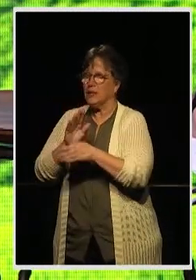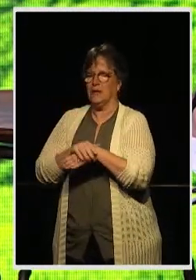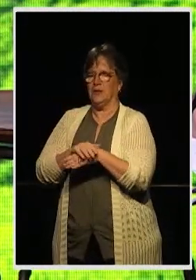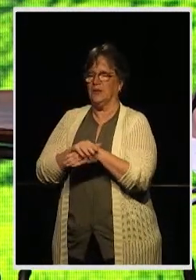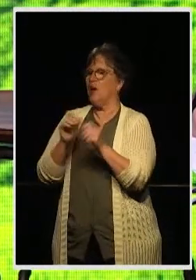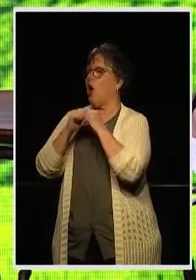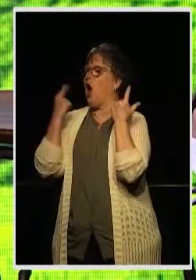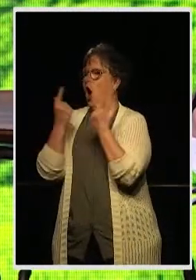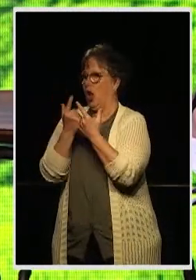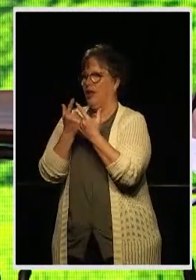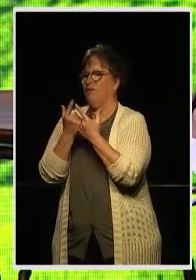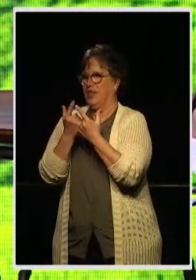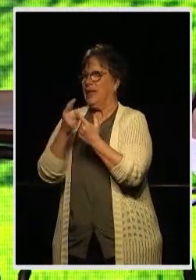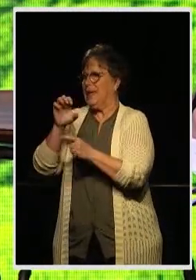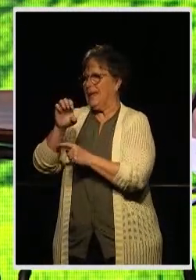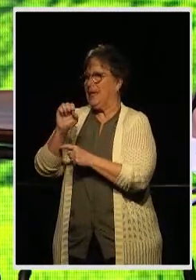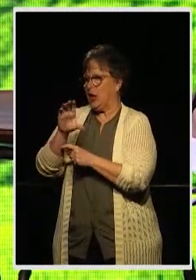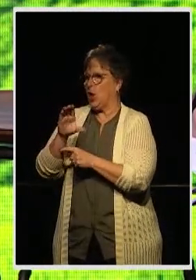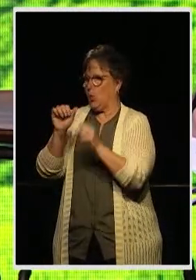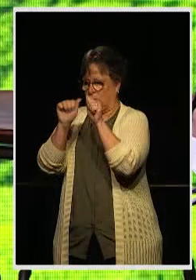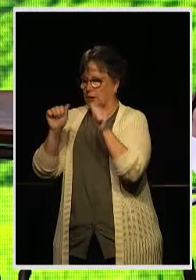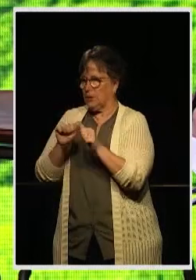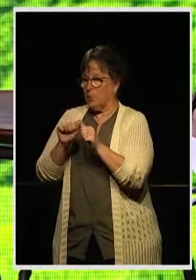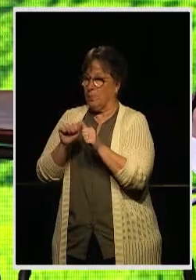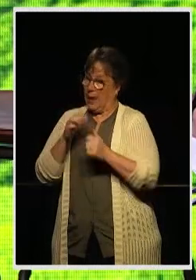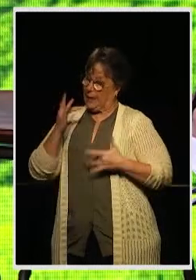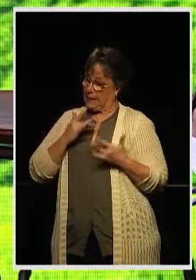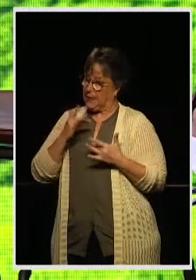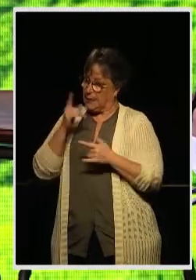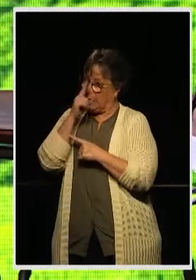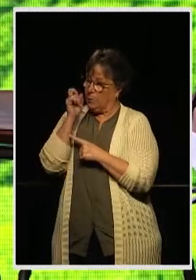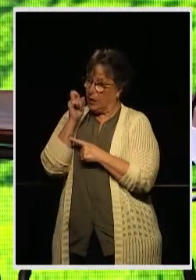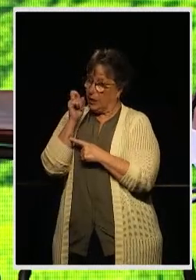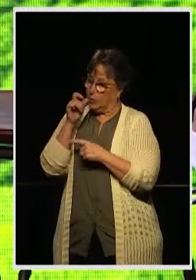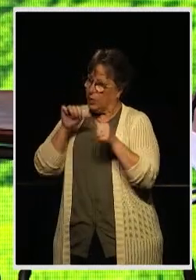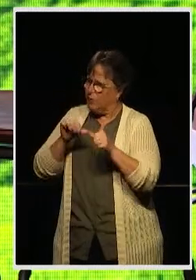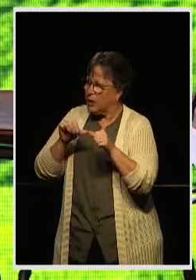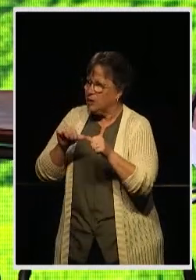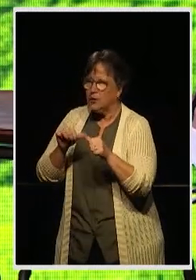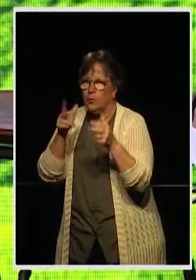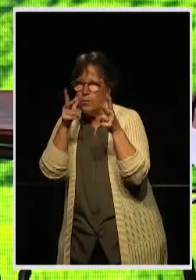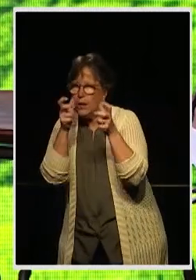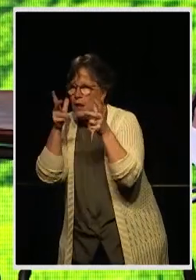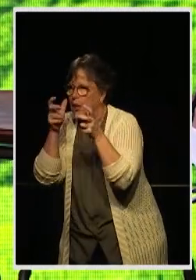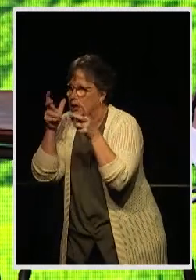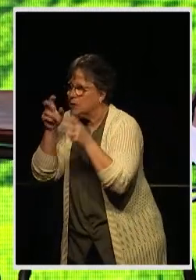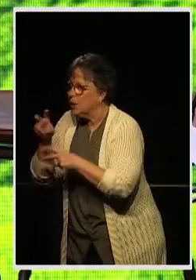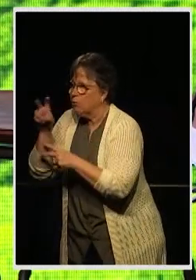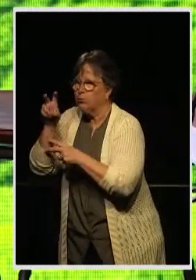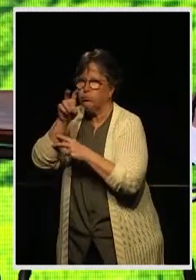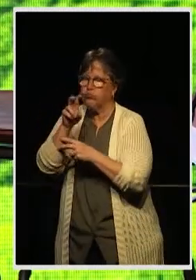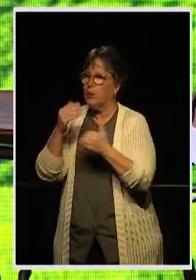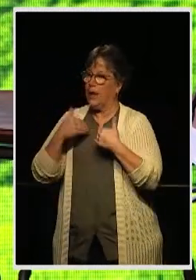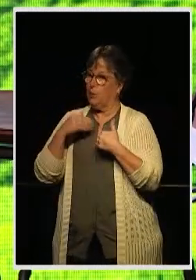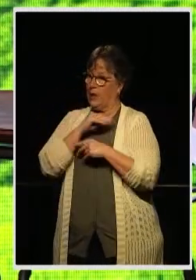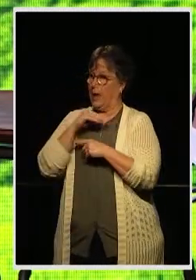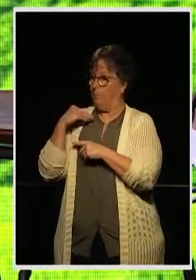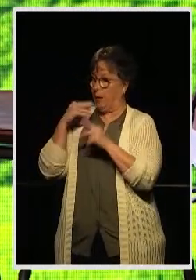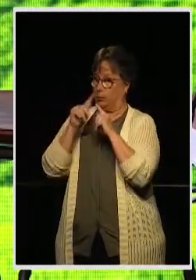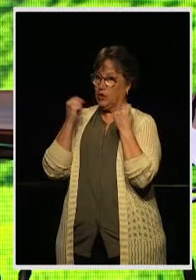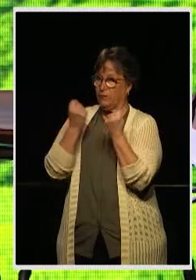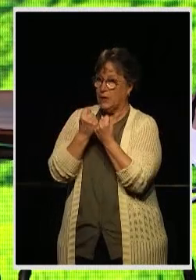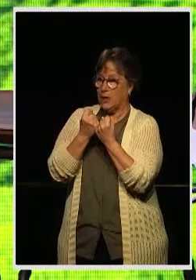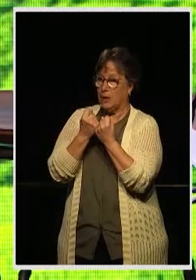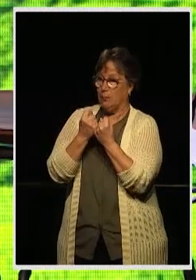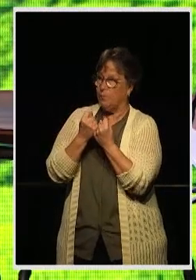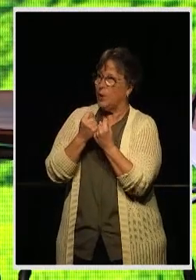ecosystem. And it's really exciting because we've gone on this listening tour and we've had many members of the team. We've gone up to the